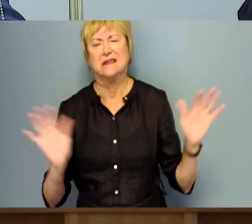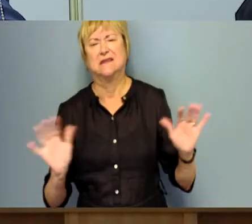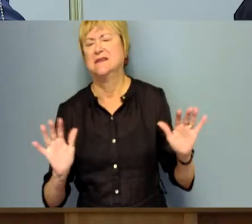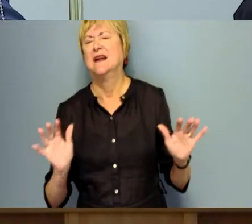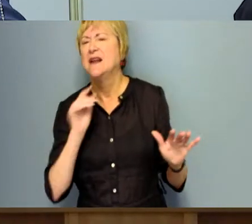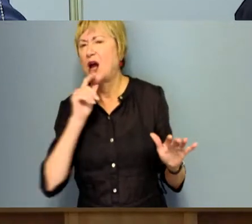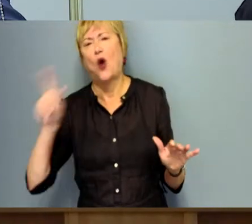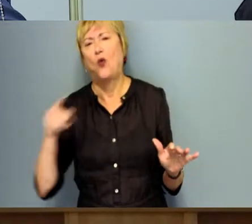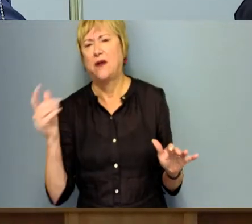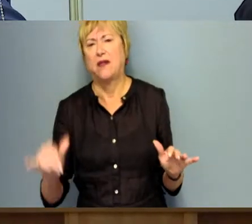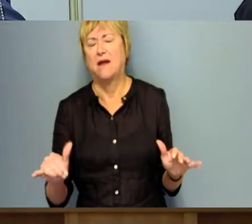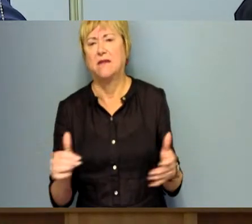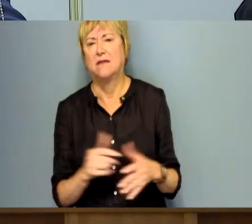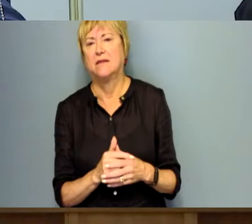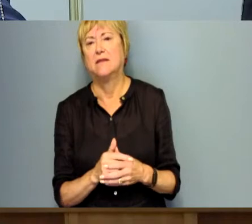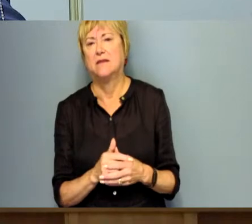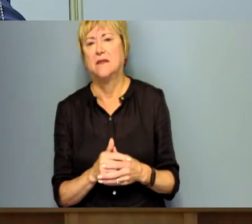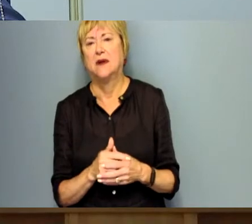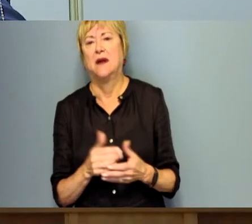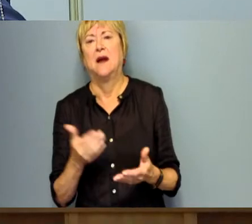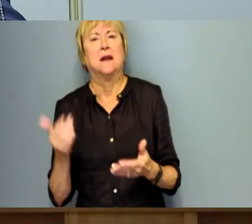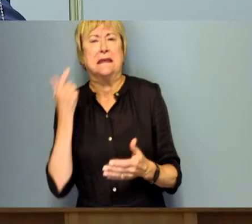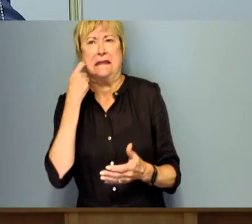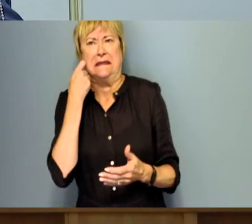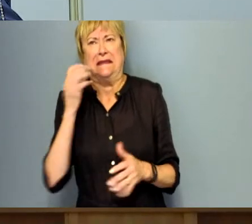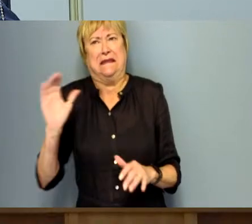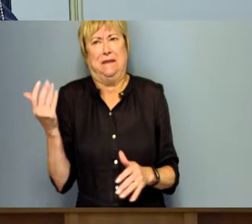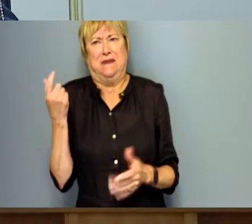some reason. Not sure why. Maybe we're jinxed or something. But